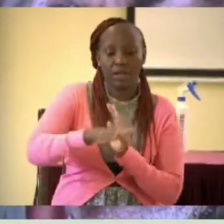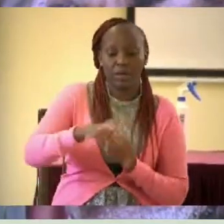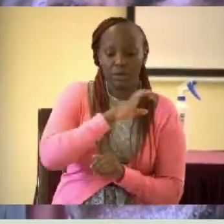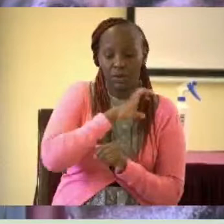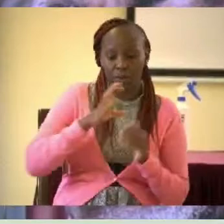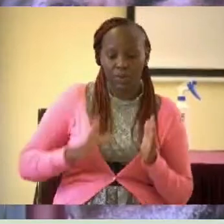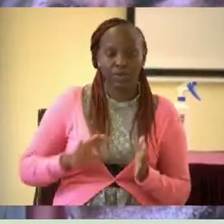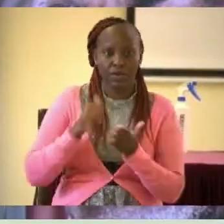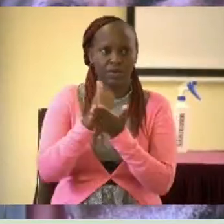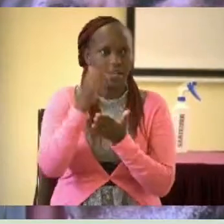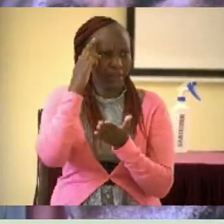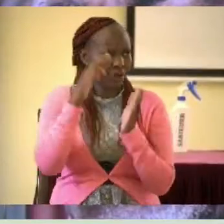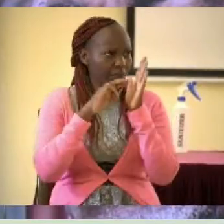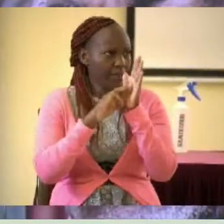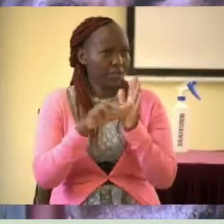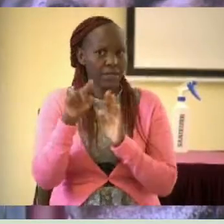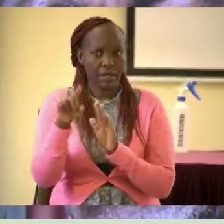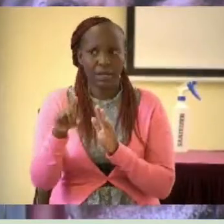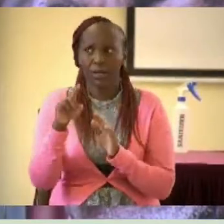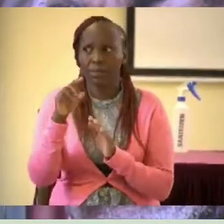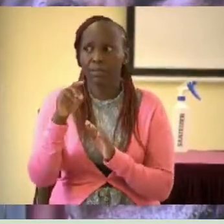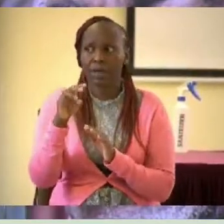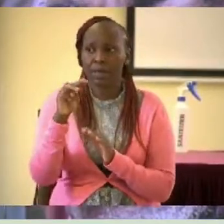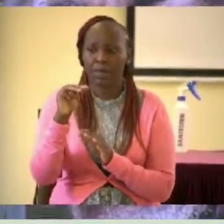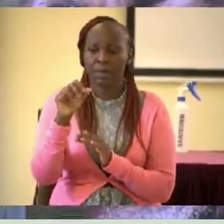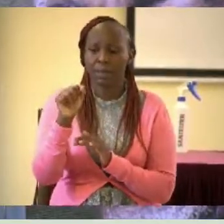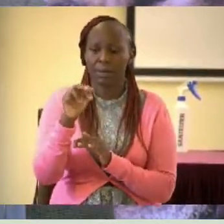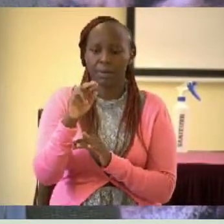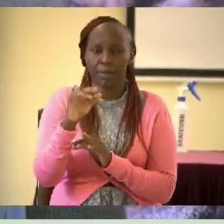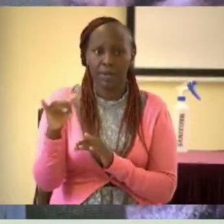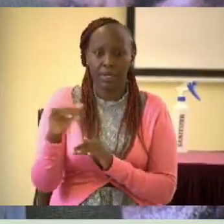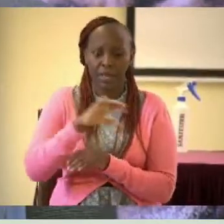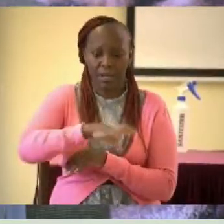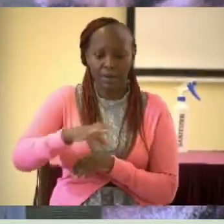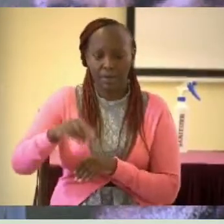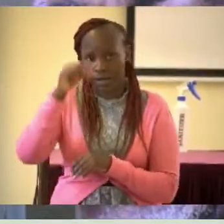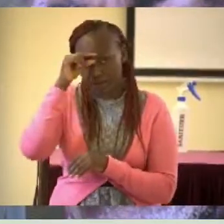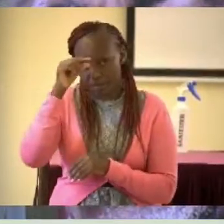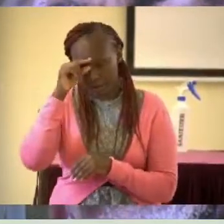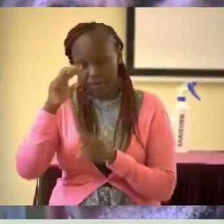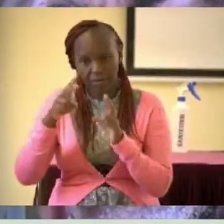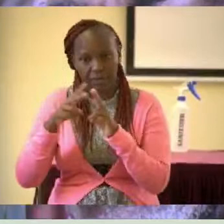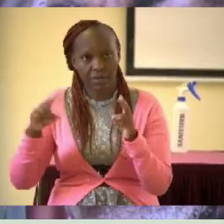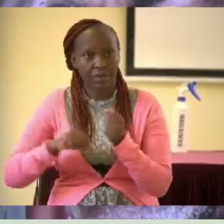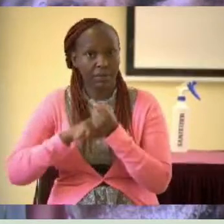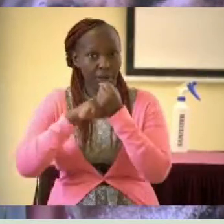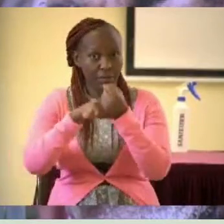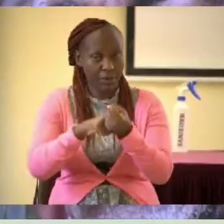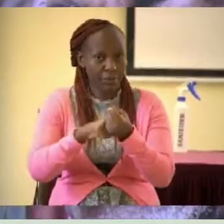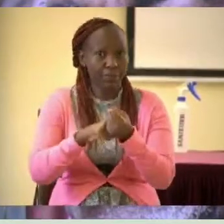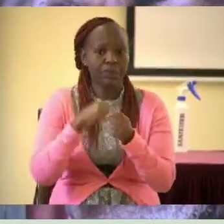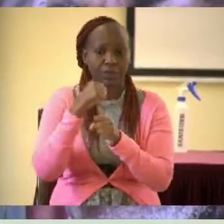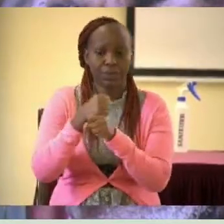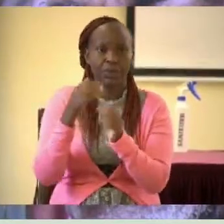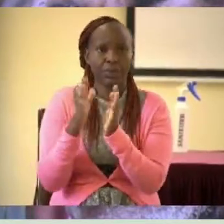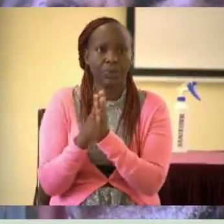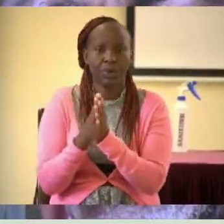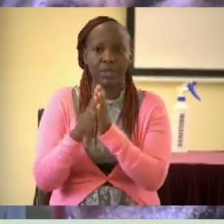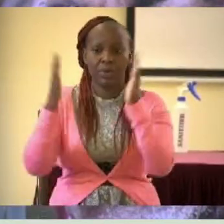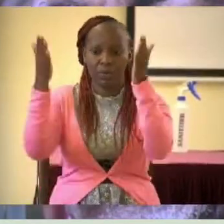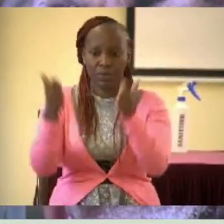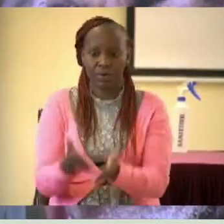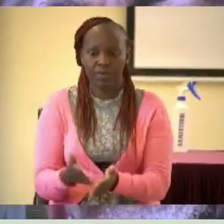I think they're represented here by Madam Mary. The county government has been very supportive. We work with Rift Valley